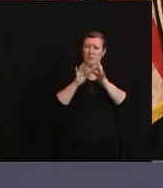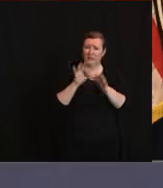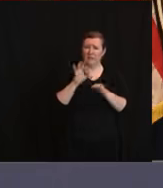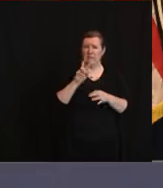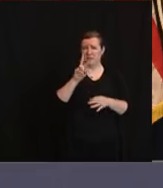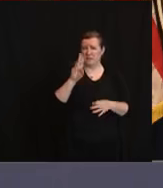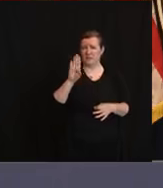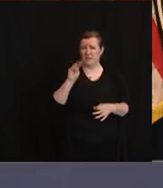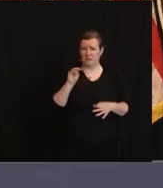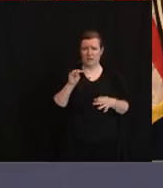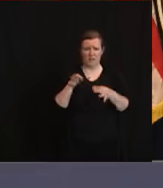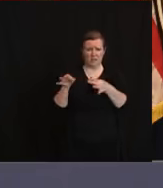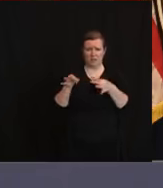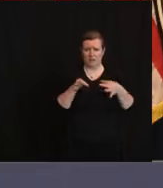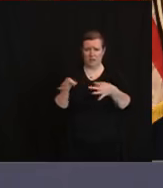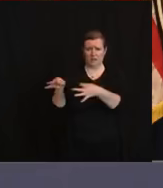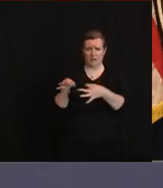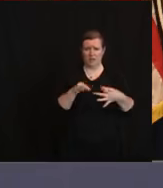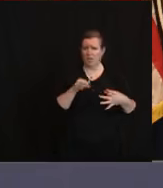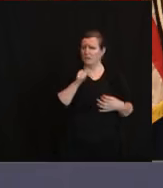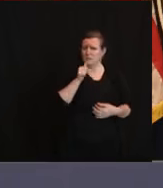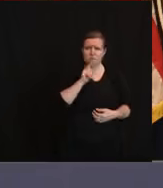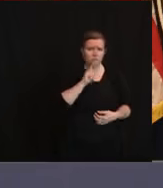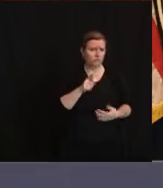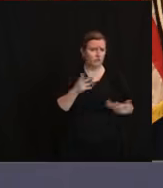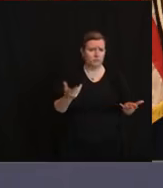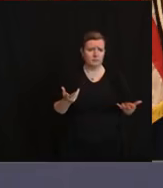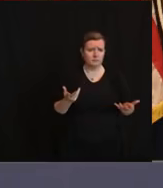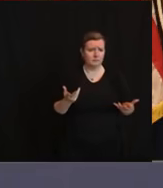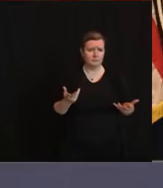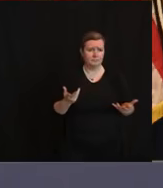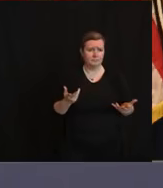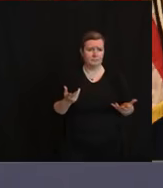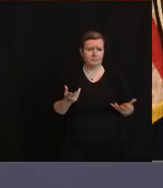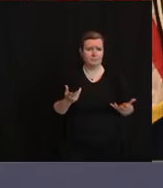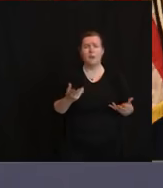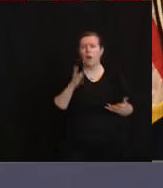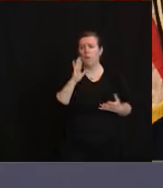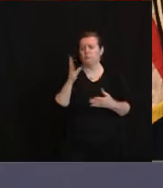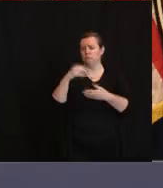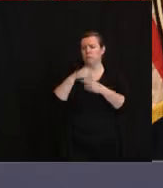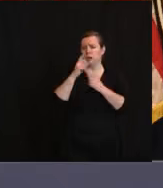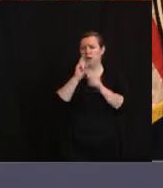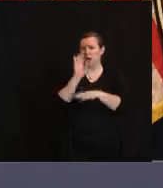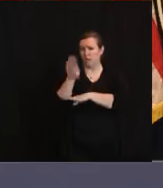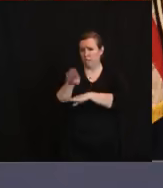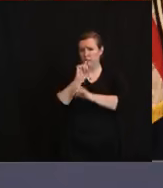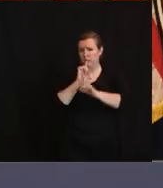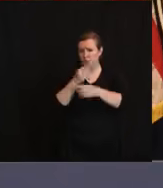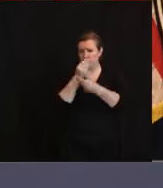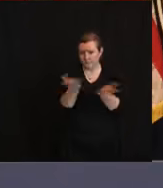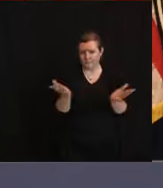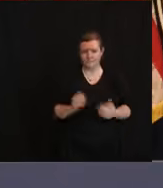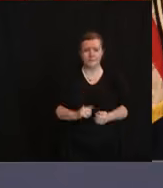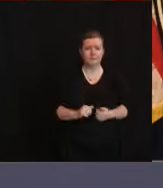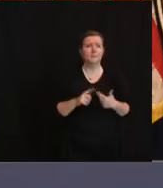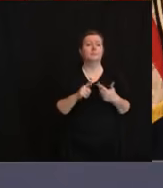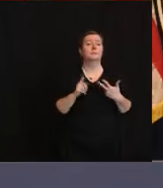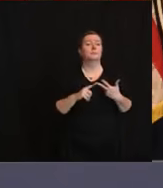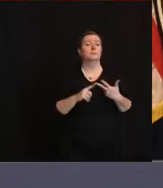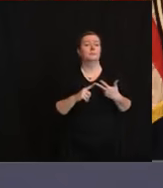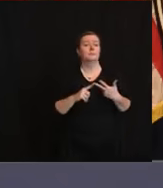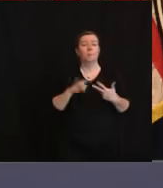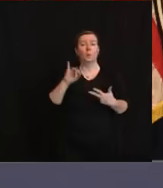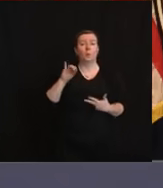of the answer. And Jose is I saw the headline of the article, but Jose and Choose New Jersey will be